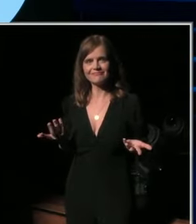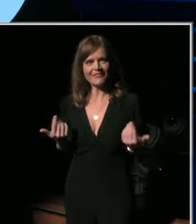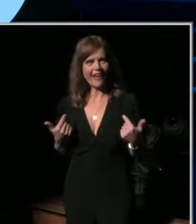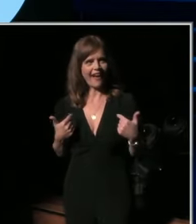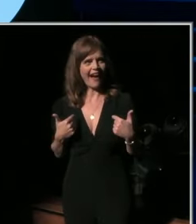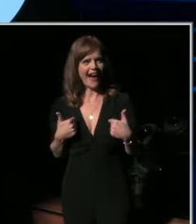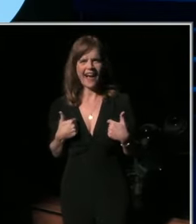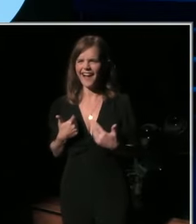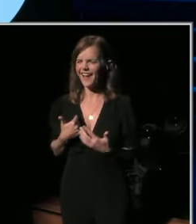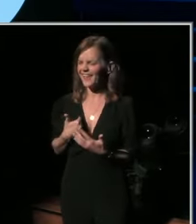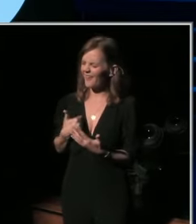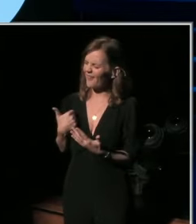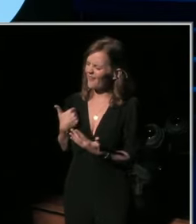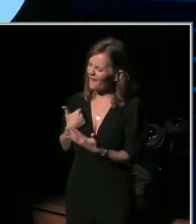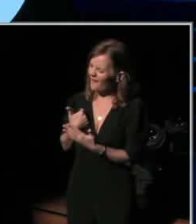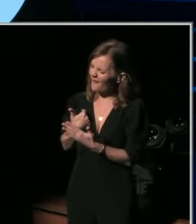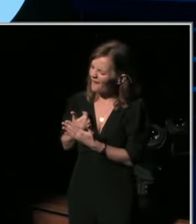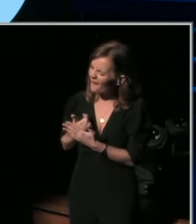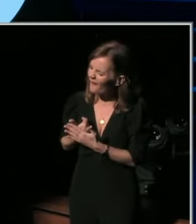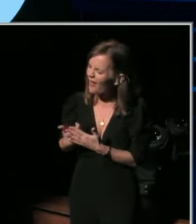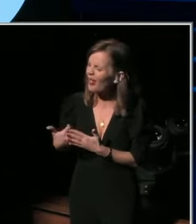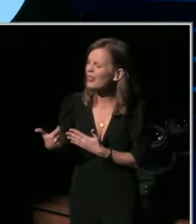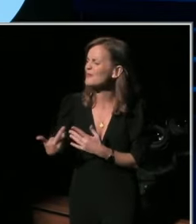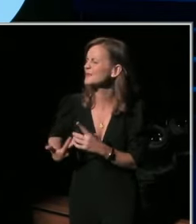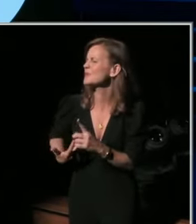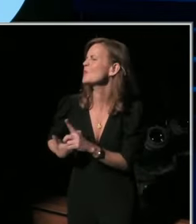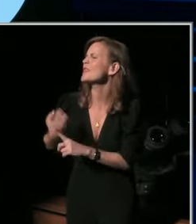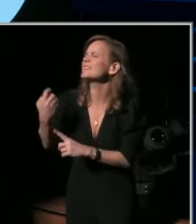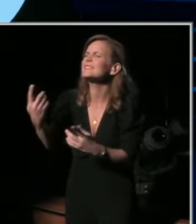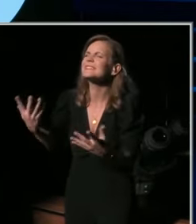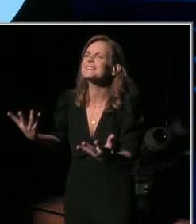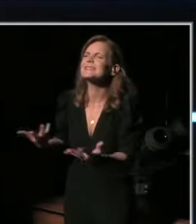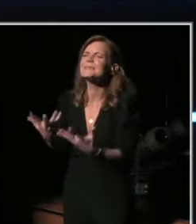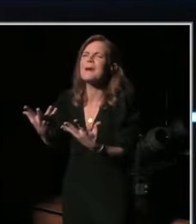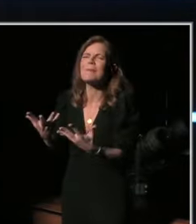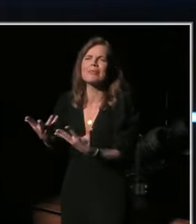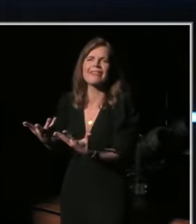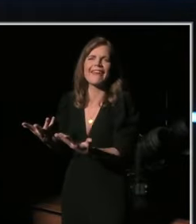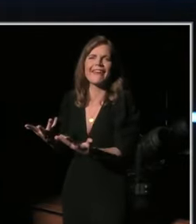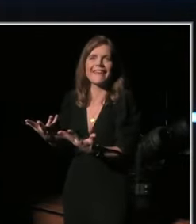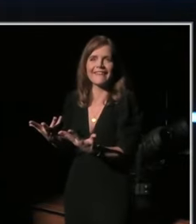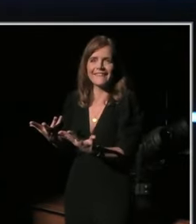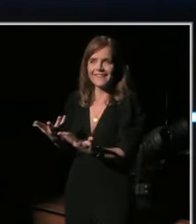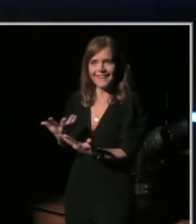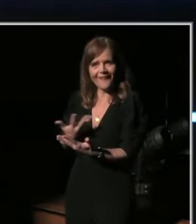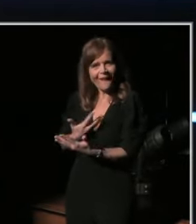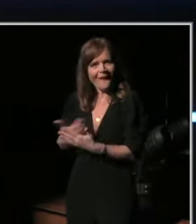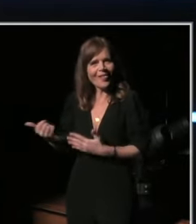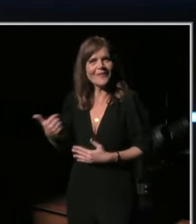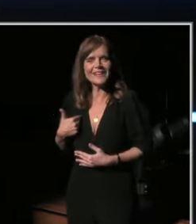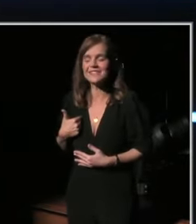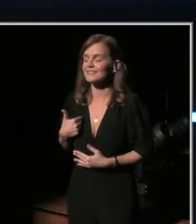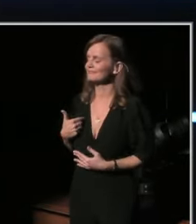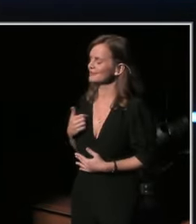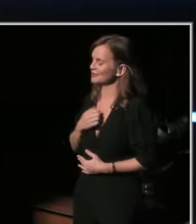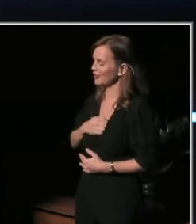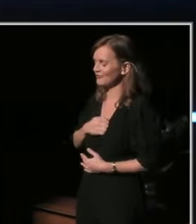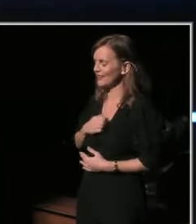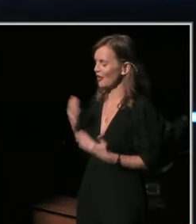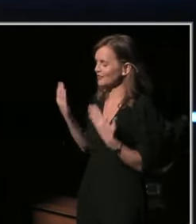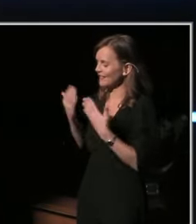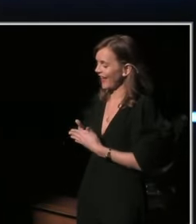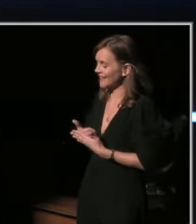And I always win some awards. Sorry, not tonight.